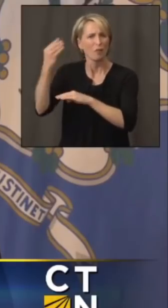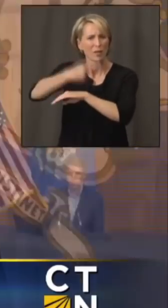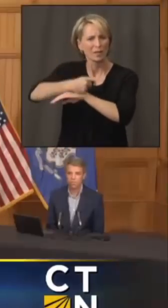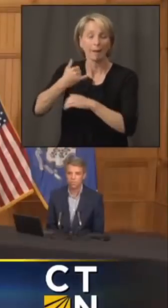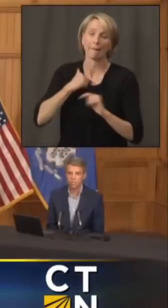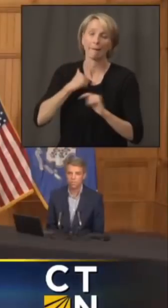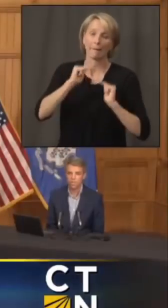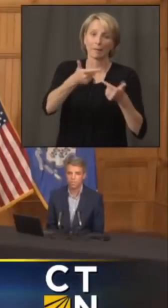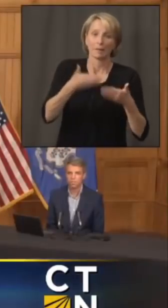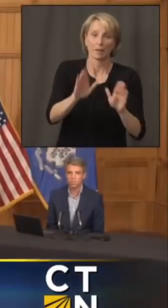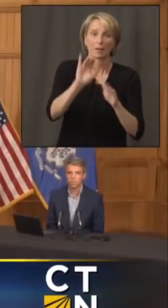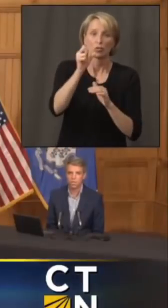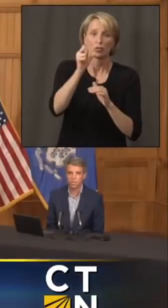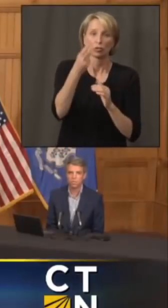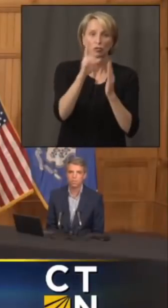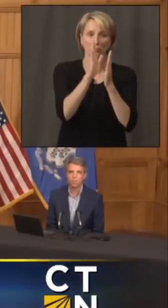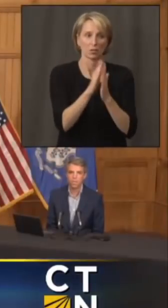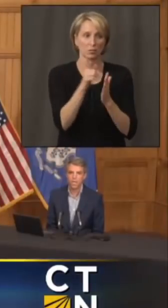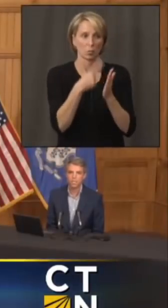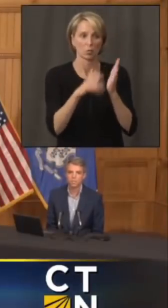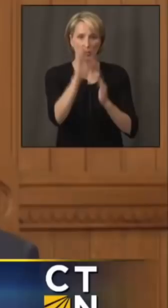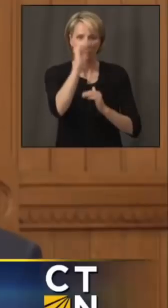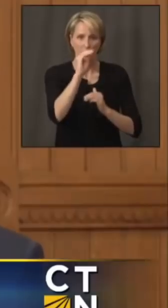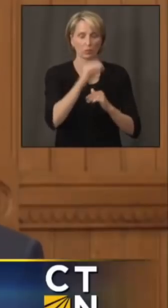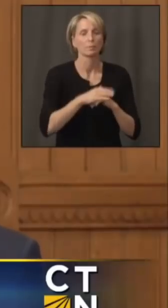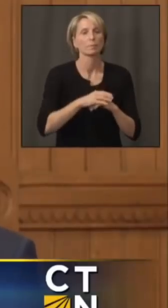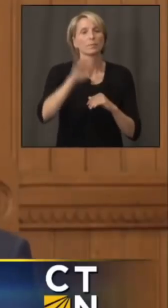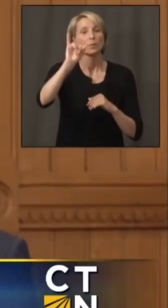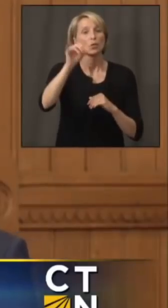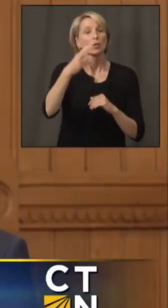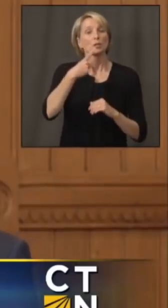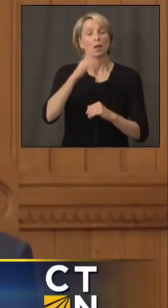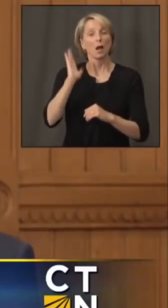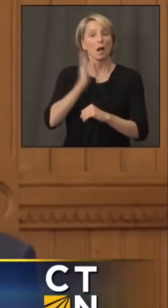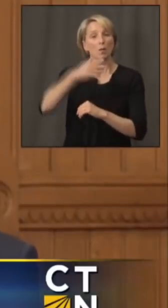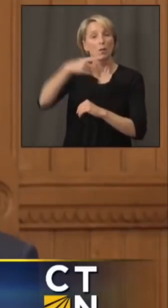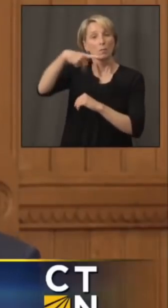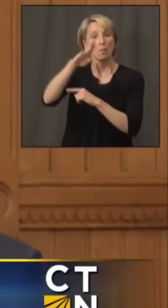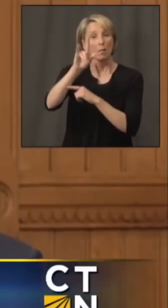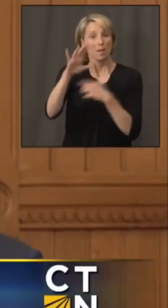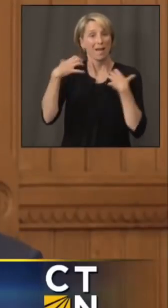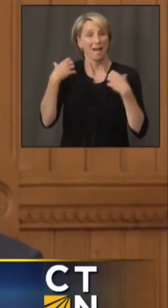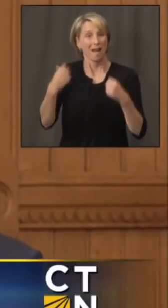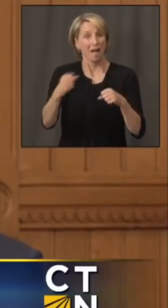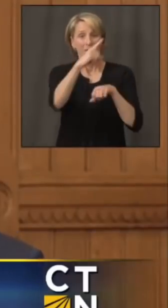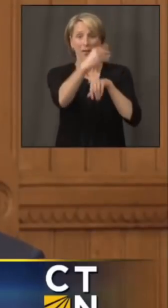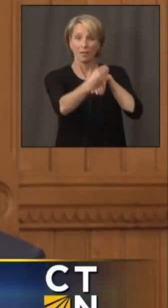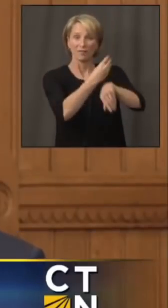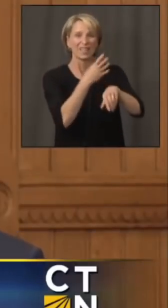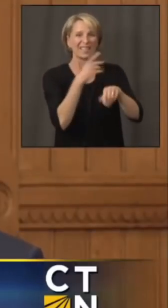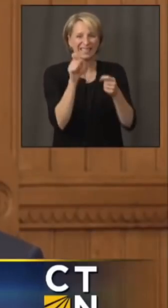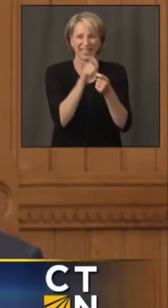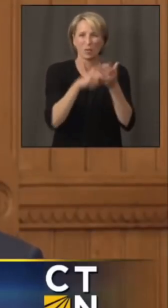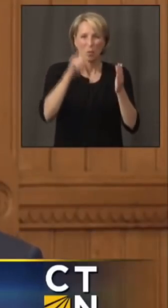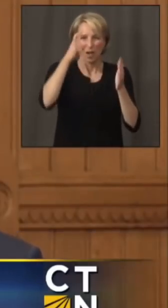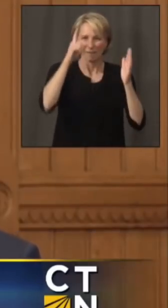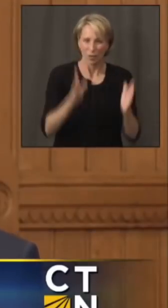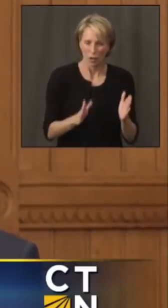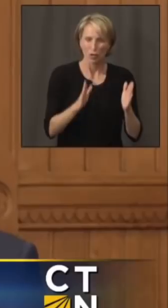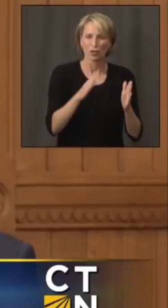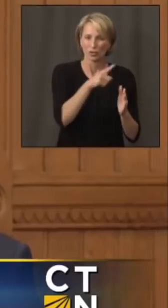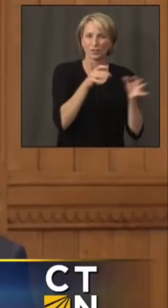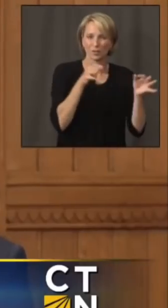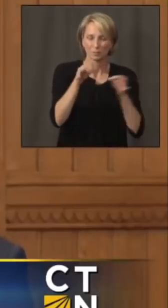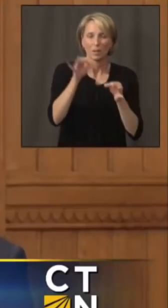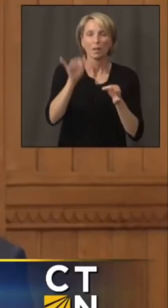is certainly the guide. The strong guidance from our public health department is exactly as the governor said. People who have been exposed to the virus